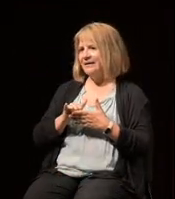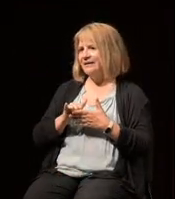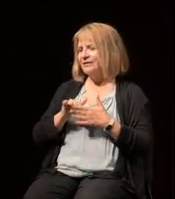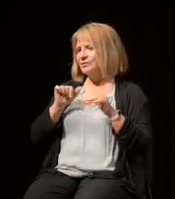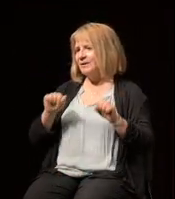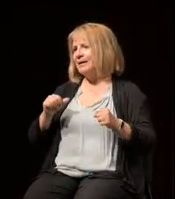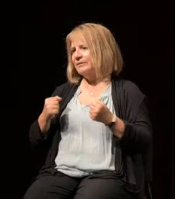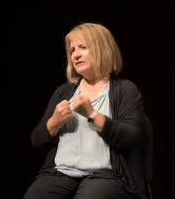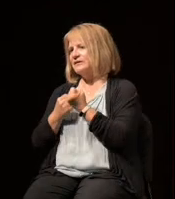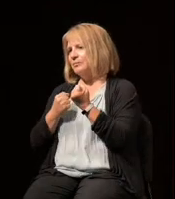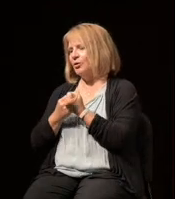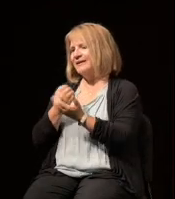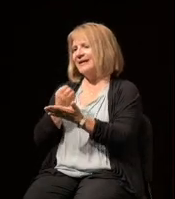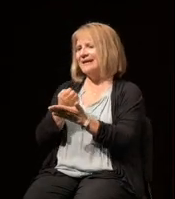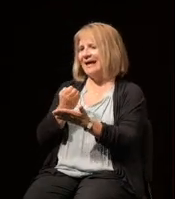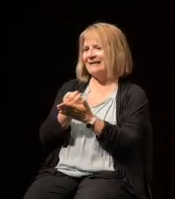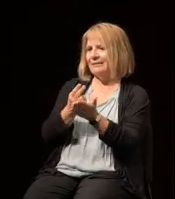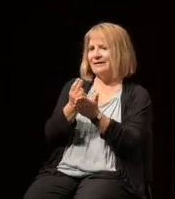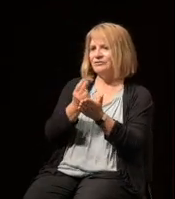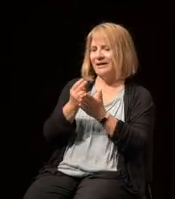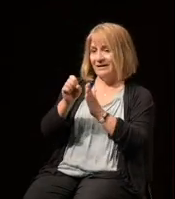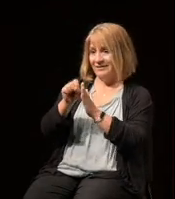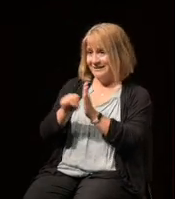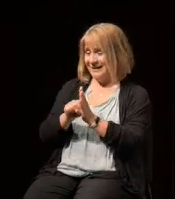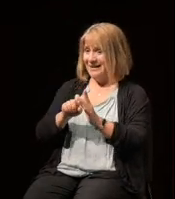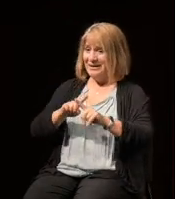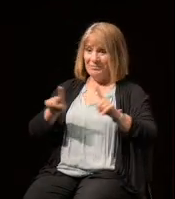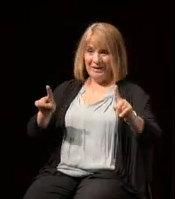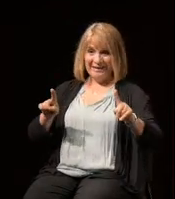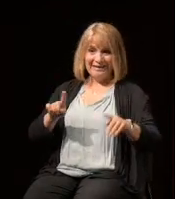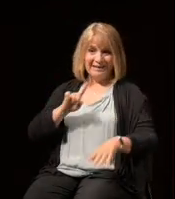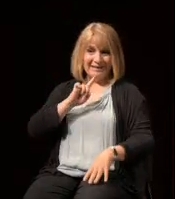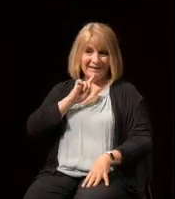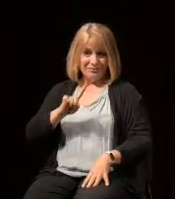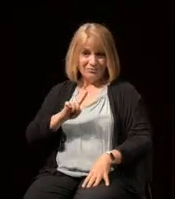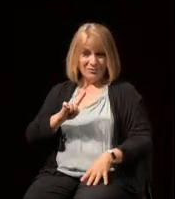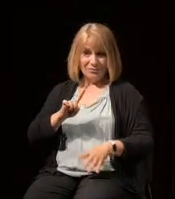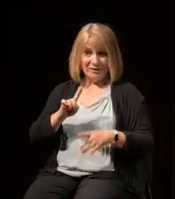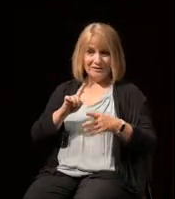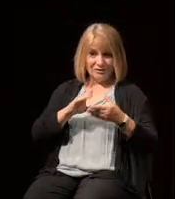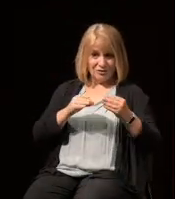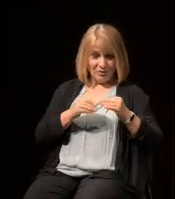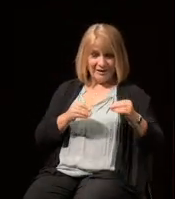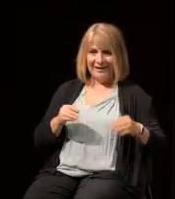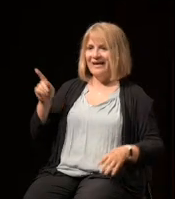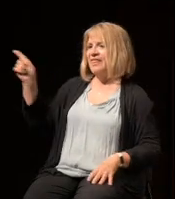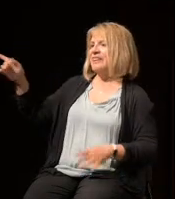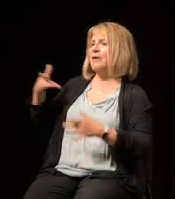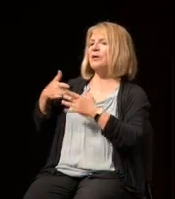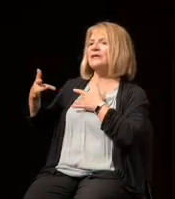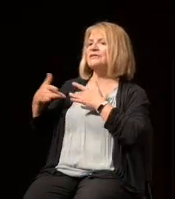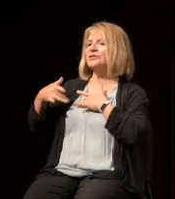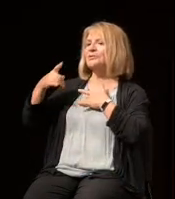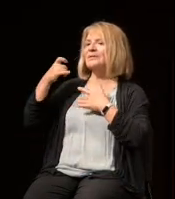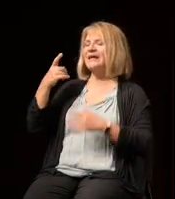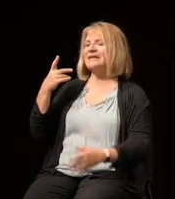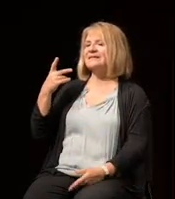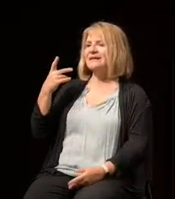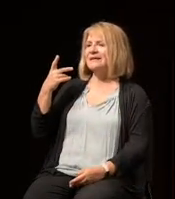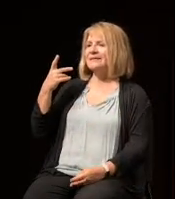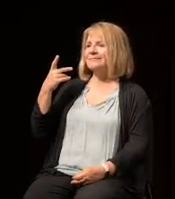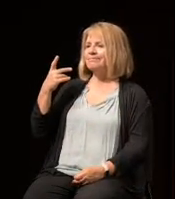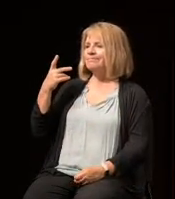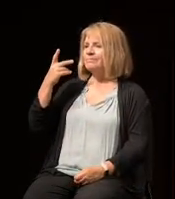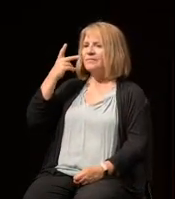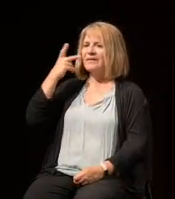the economic integrity of the state. But the unromanticized version is, but they were concerned because they saw what they saw as